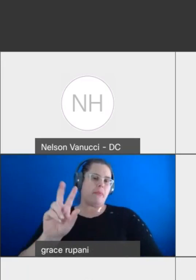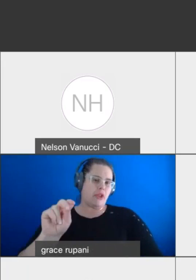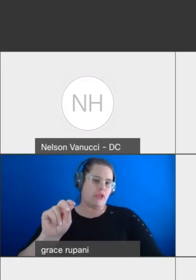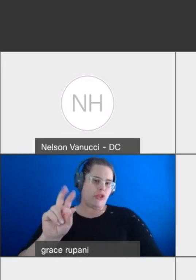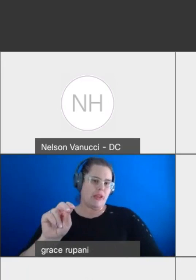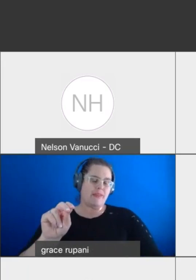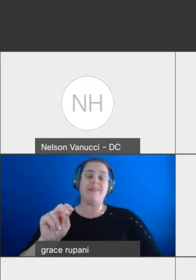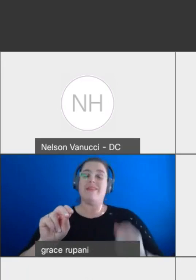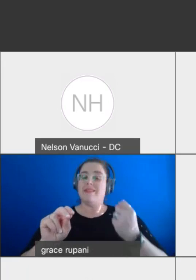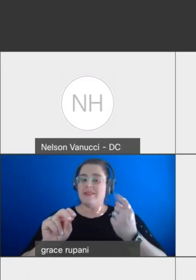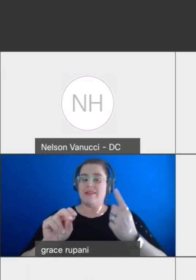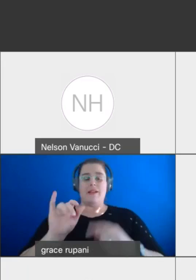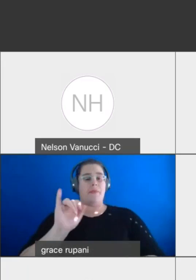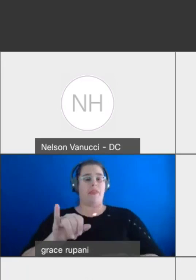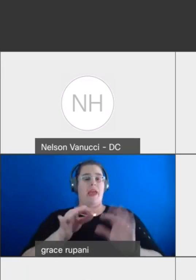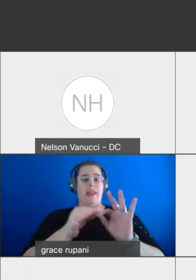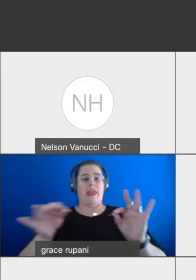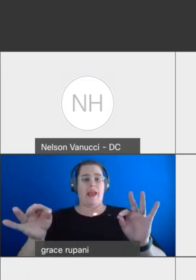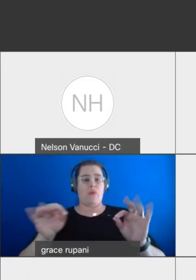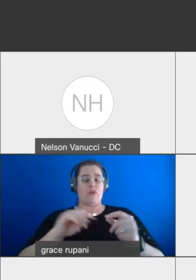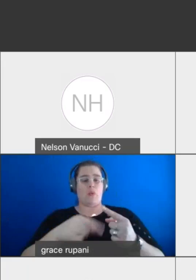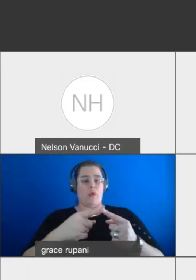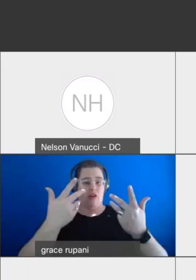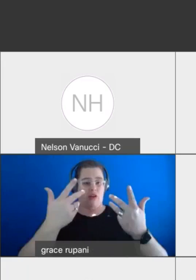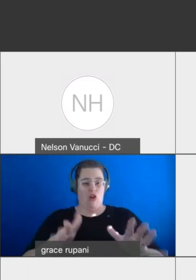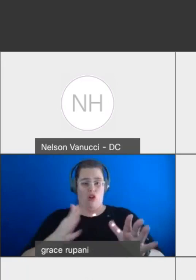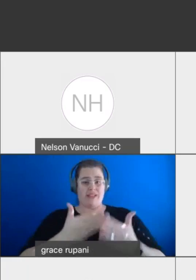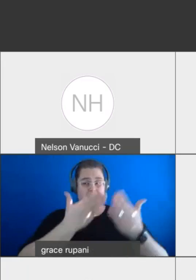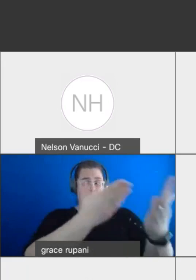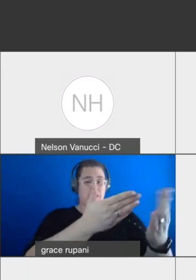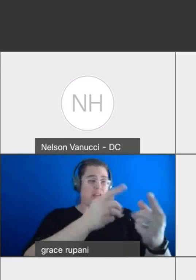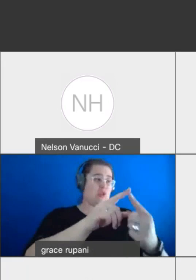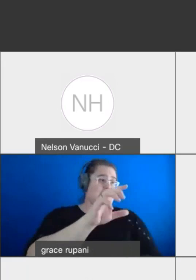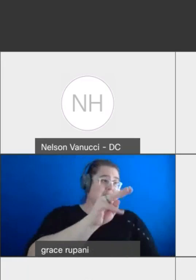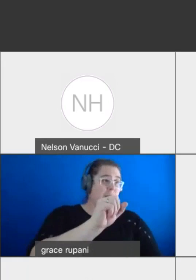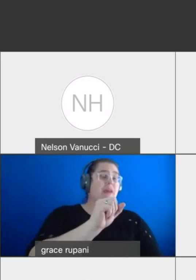as that's been submitted to CMS for approval.